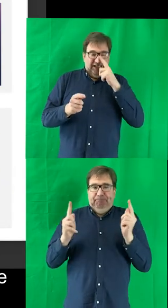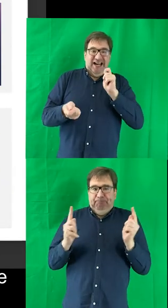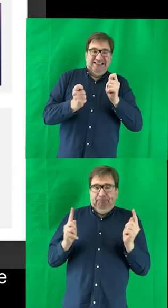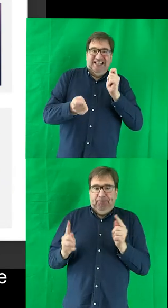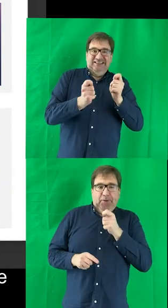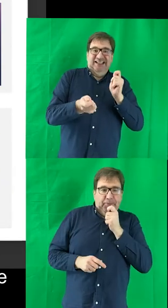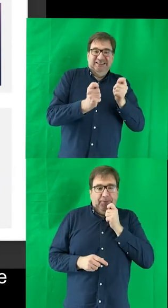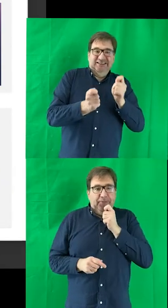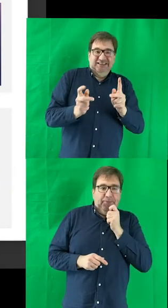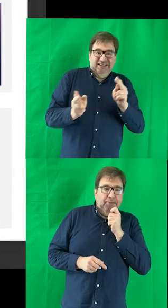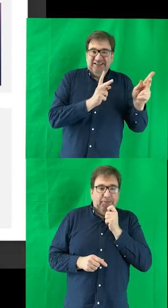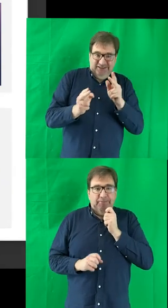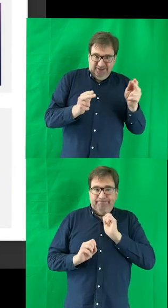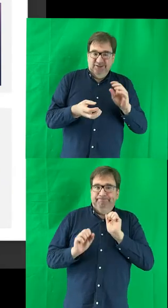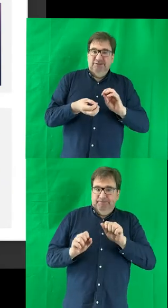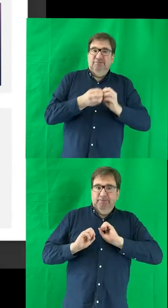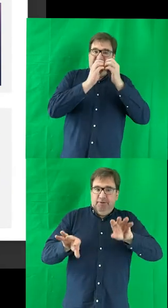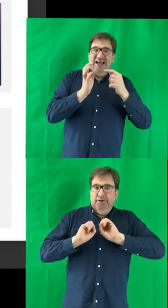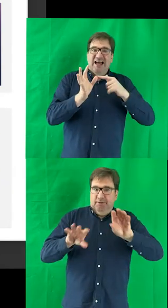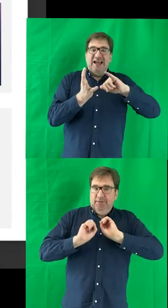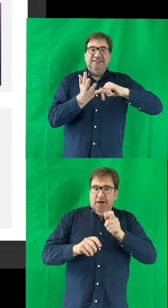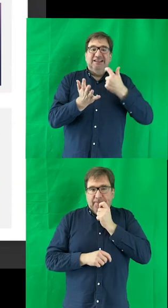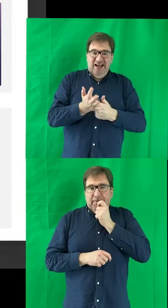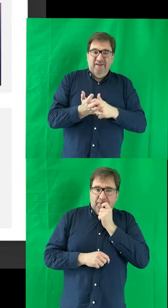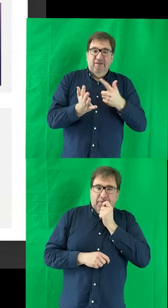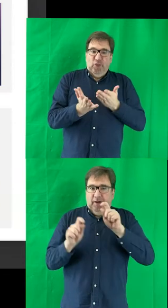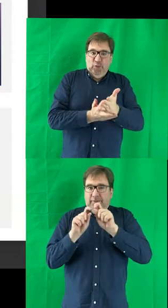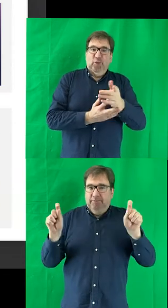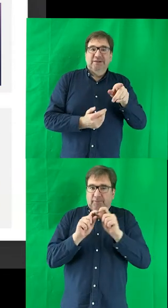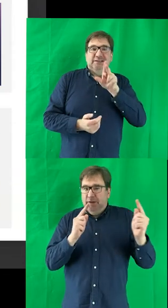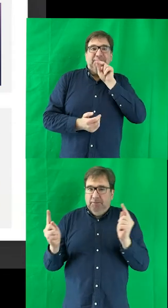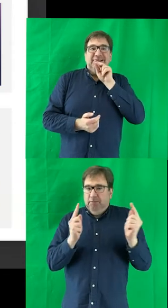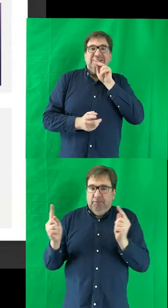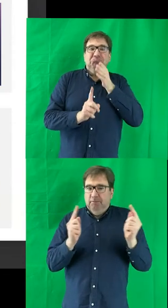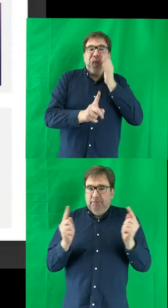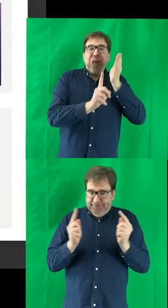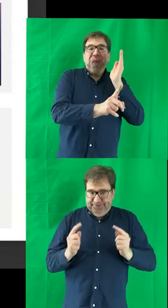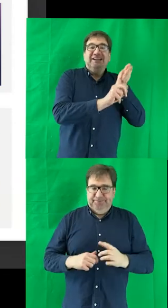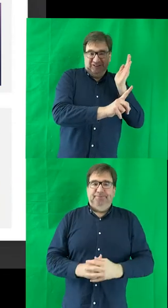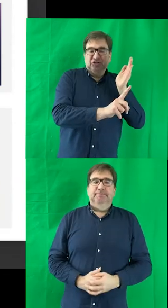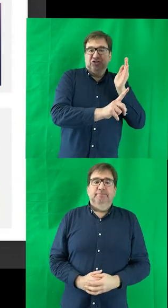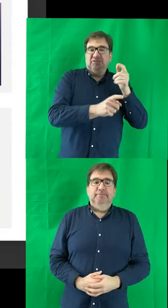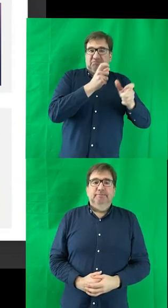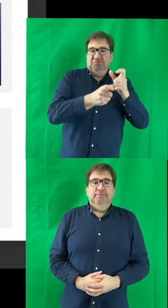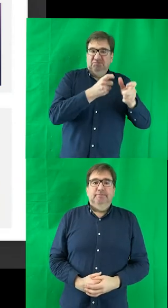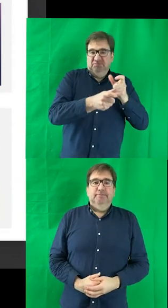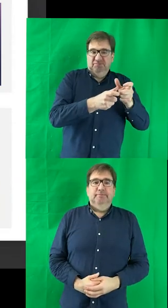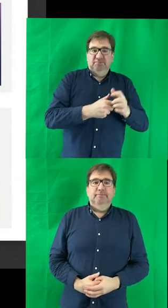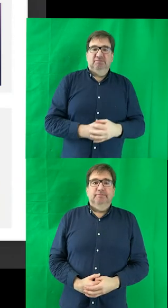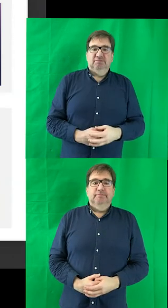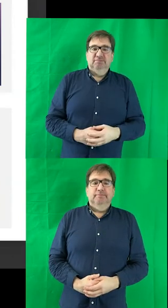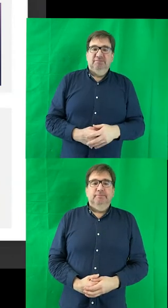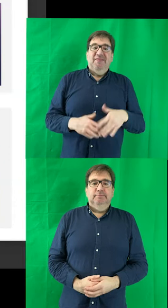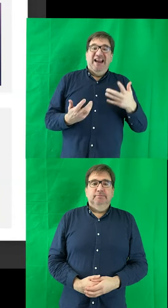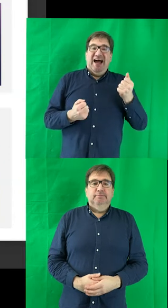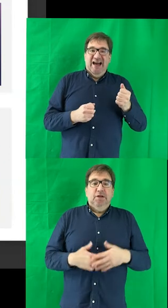seconds time to correct the output of the ASR of the speech recognition engine. And